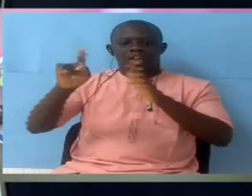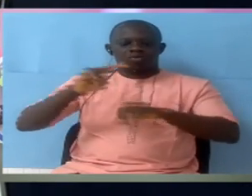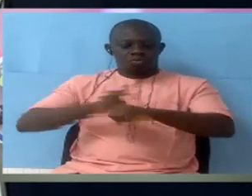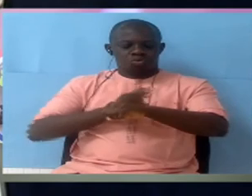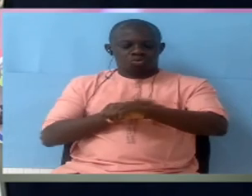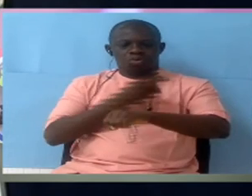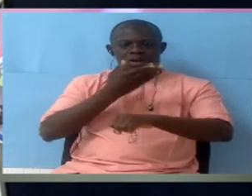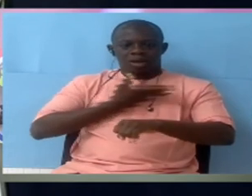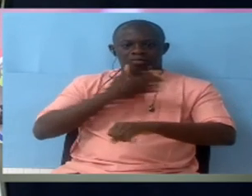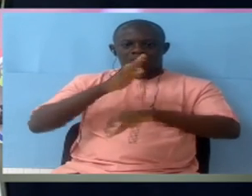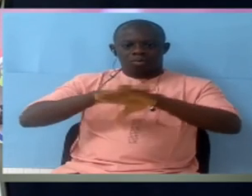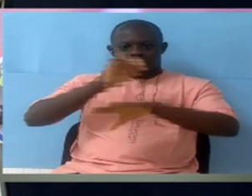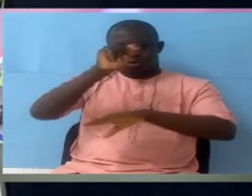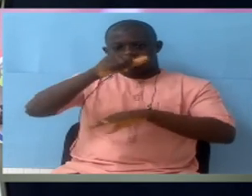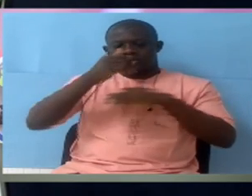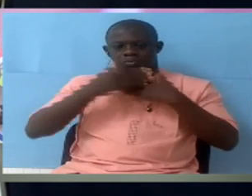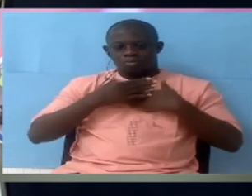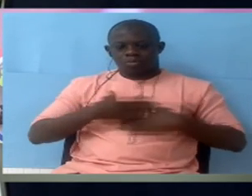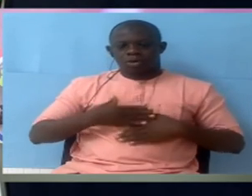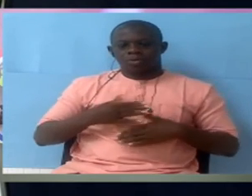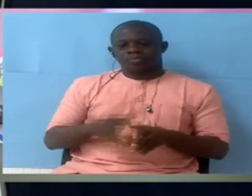you? The